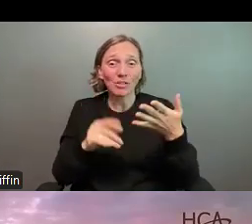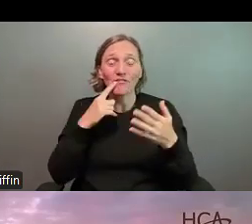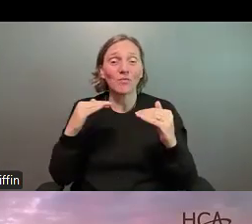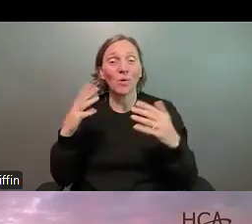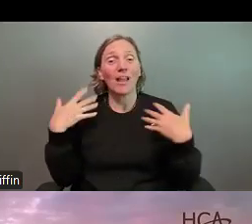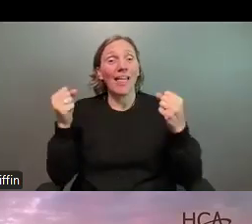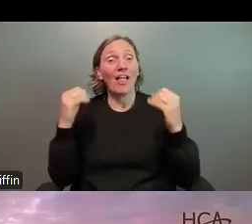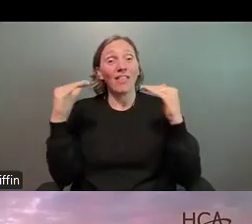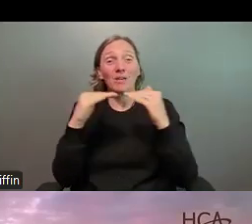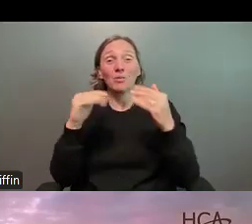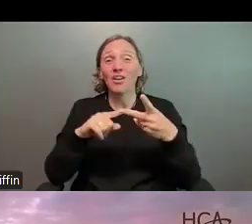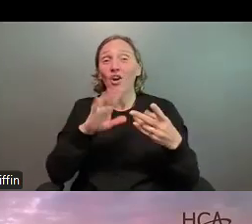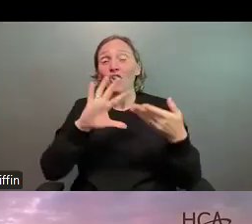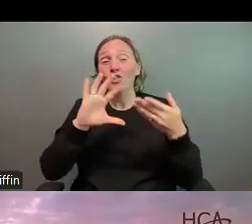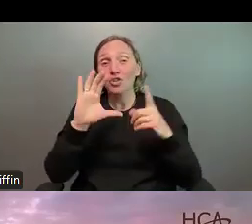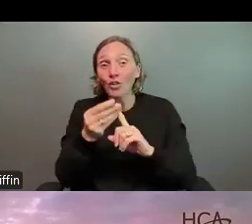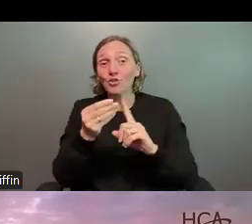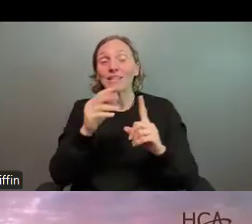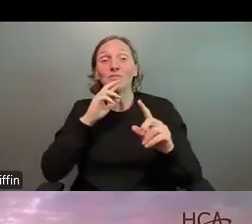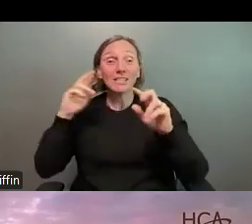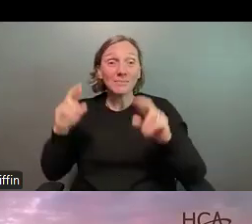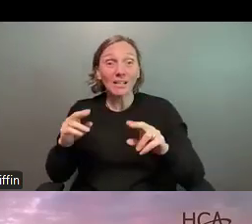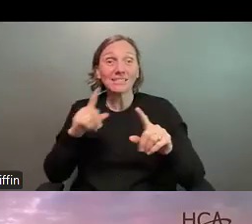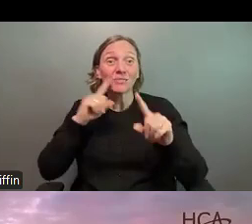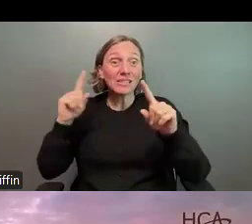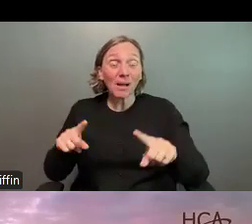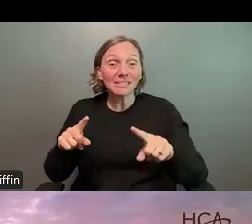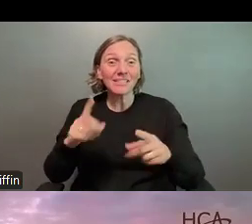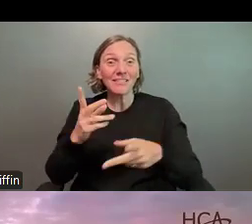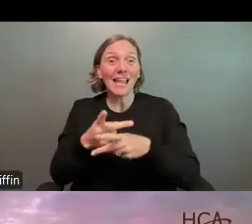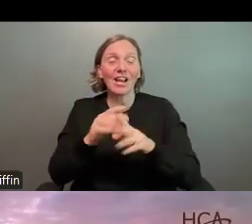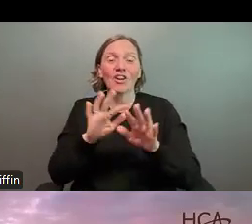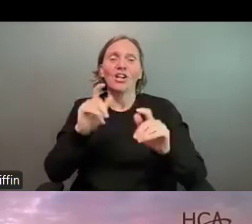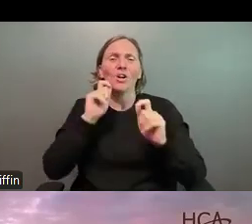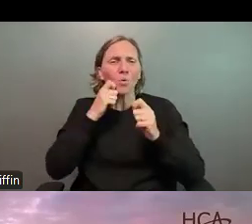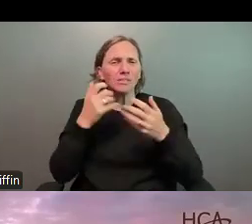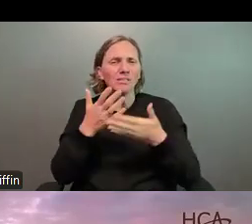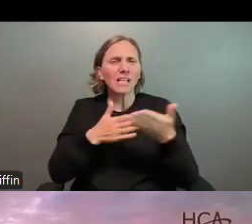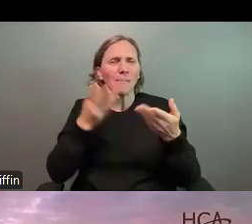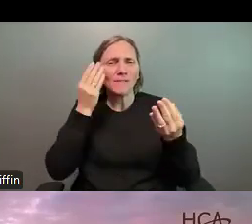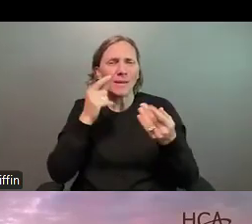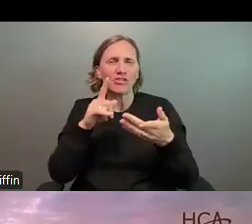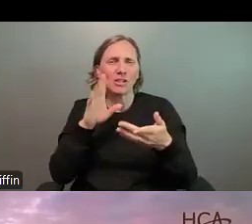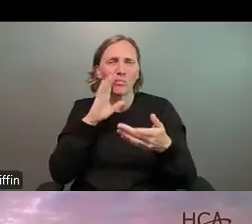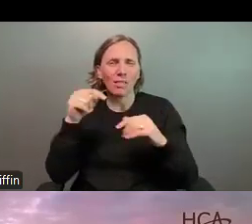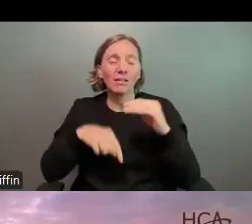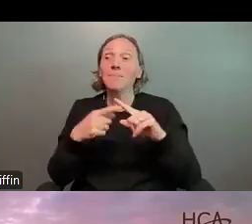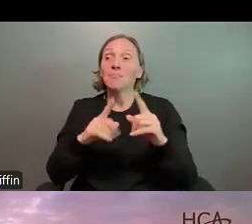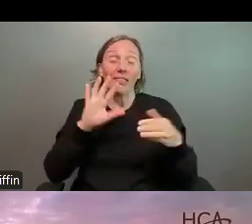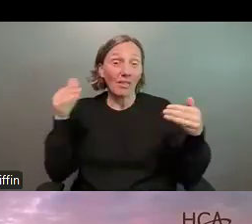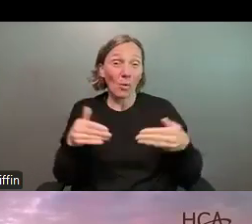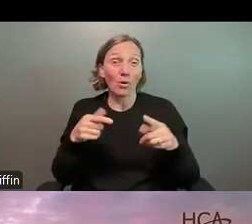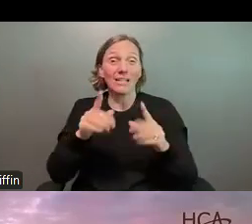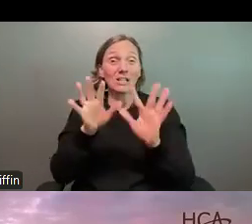culturally responsive care. I've got some information on that in a couple of slides, but to focus on the core of the content,